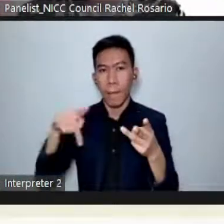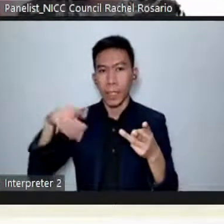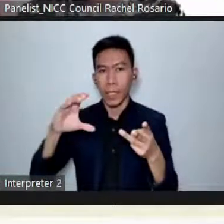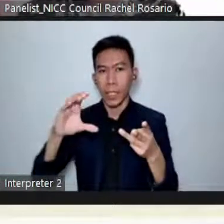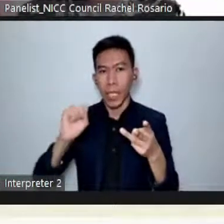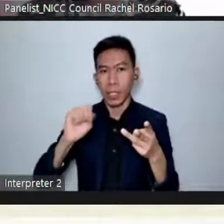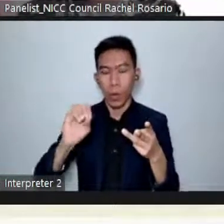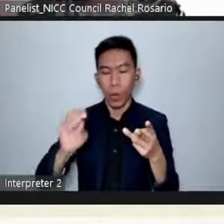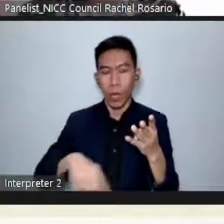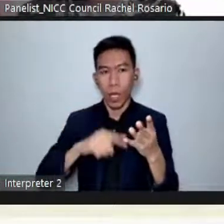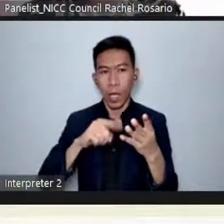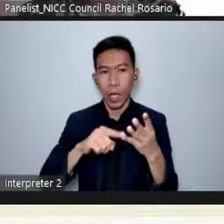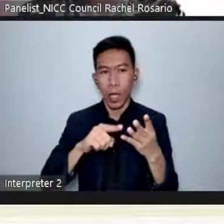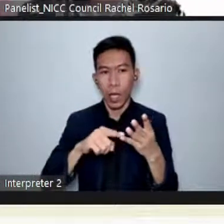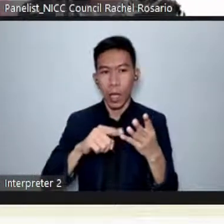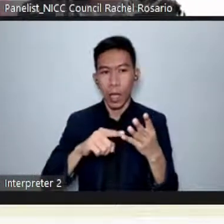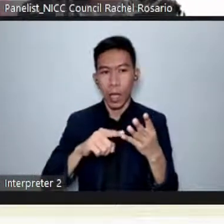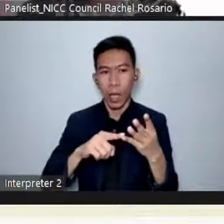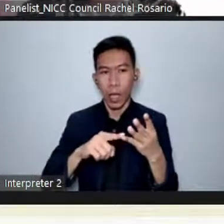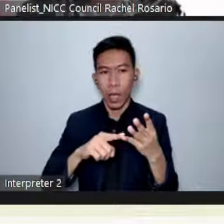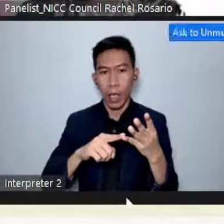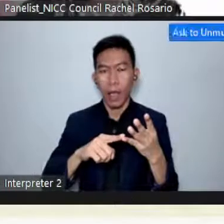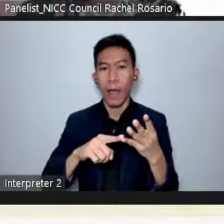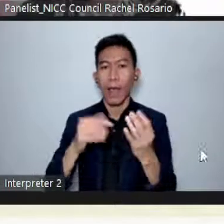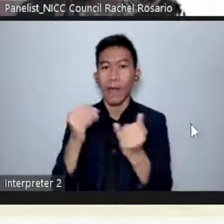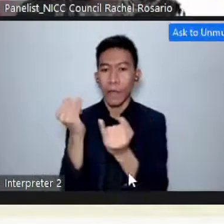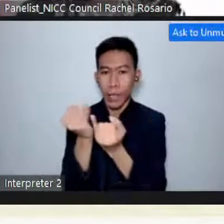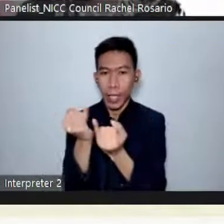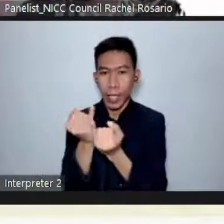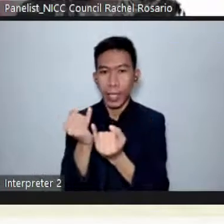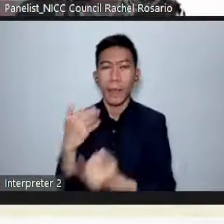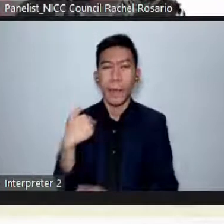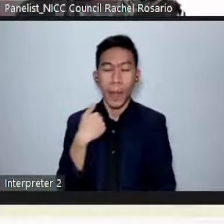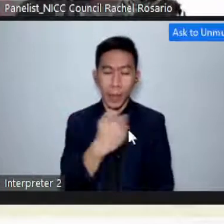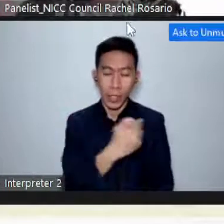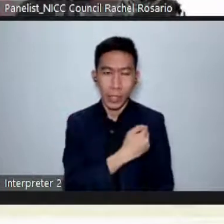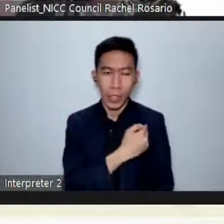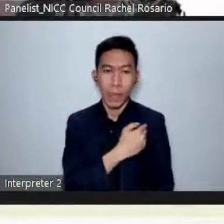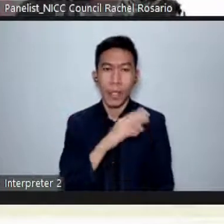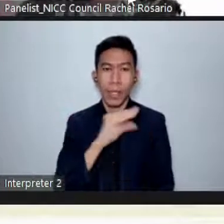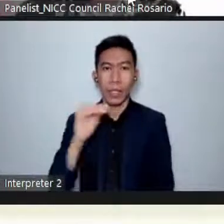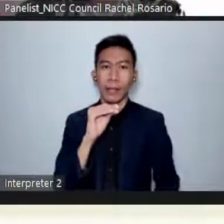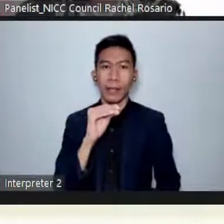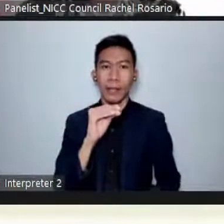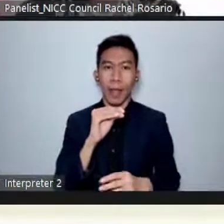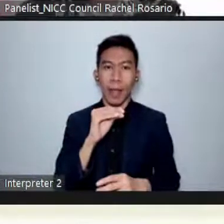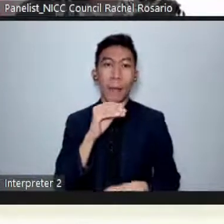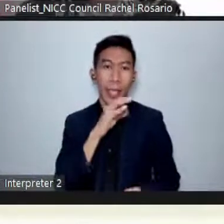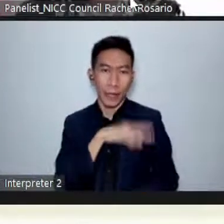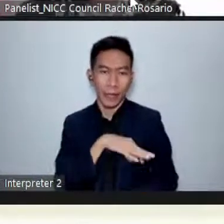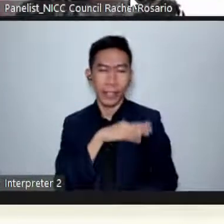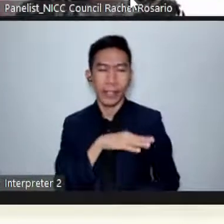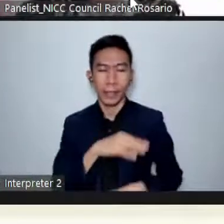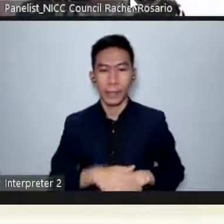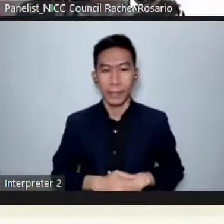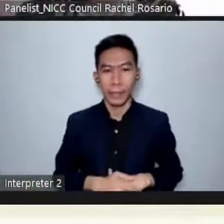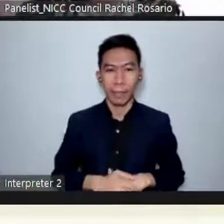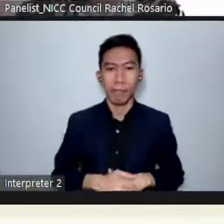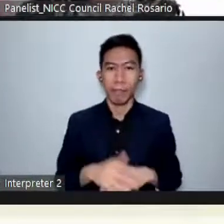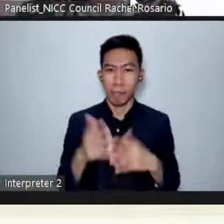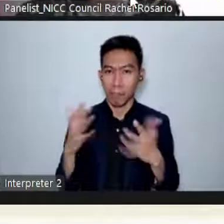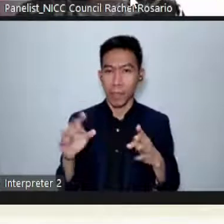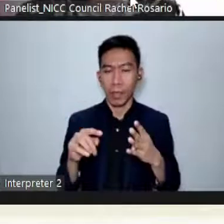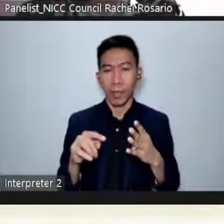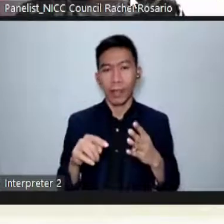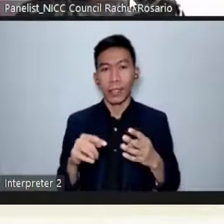and as well as concerns on PhilHealth membership and package rates. So that's it, ma'am. So with the